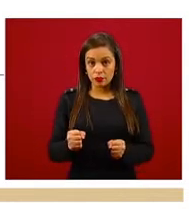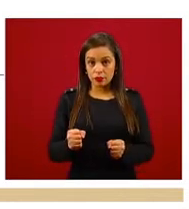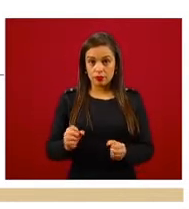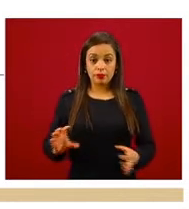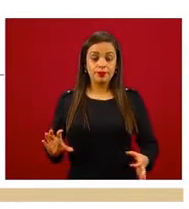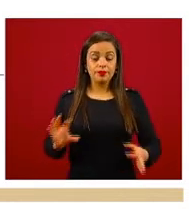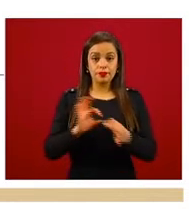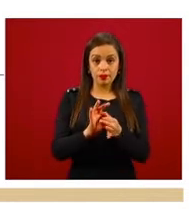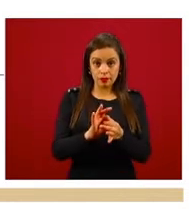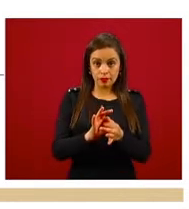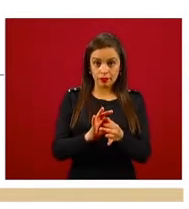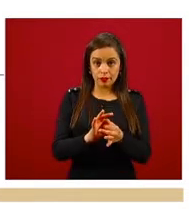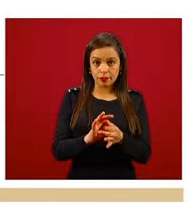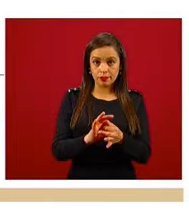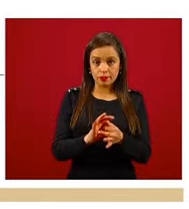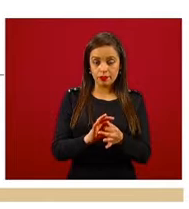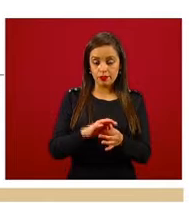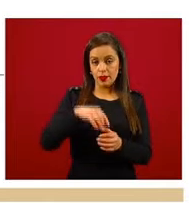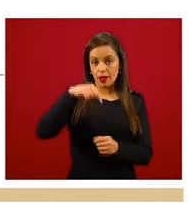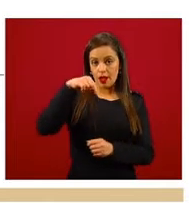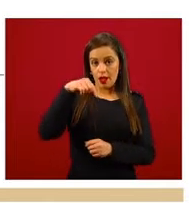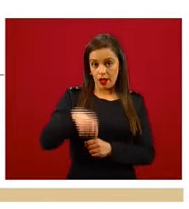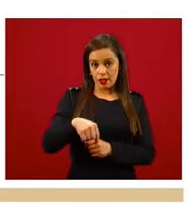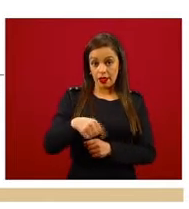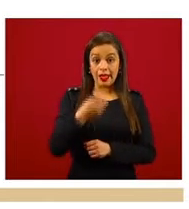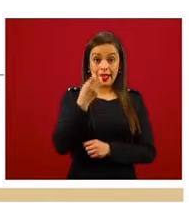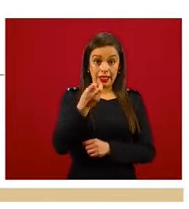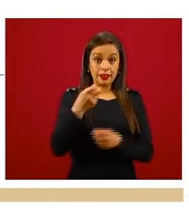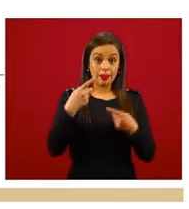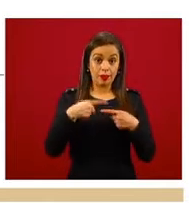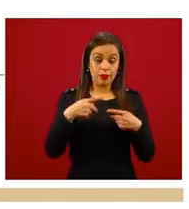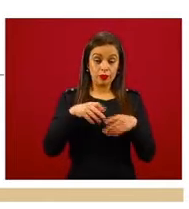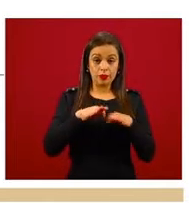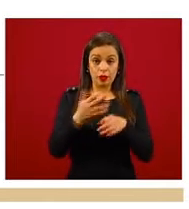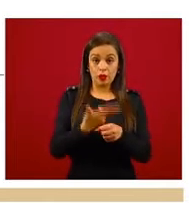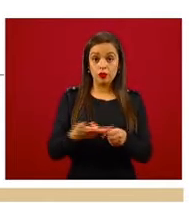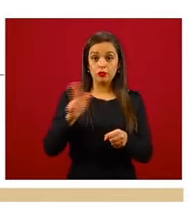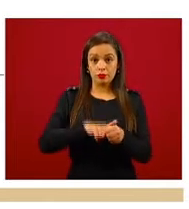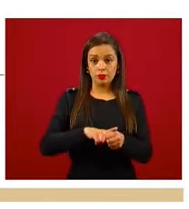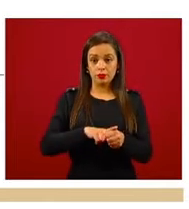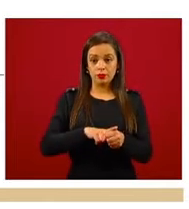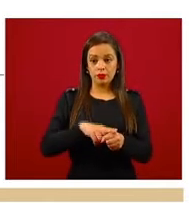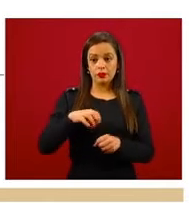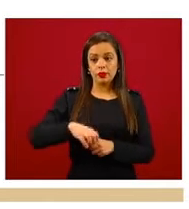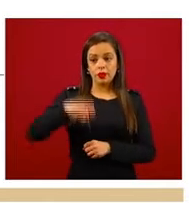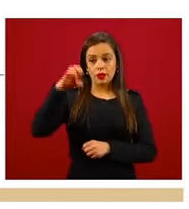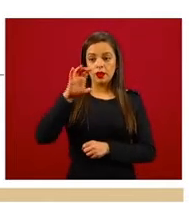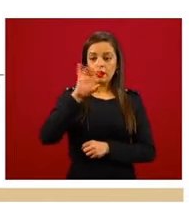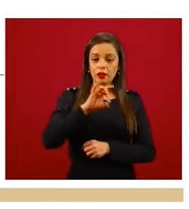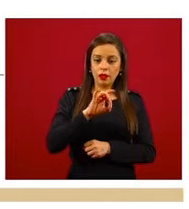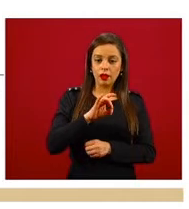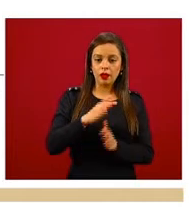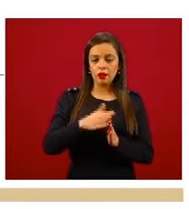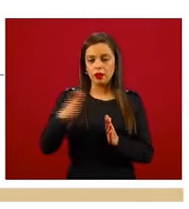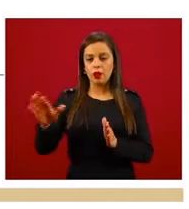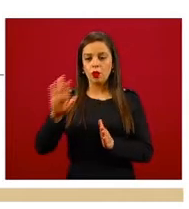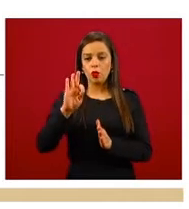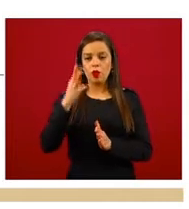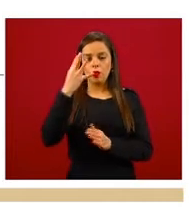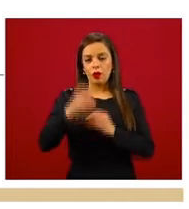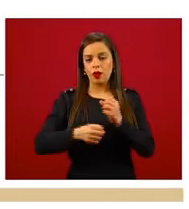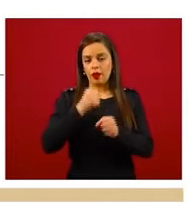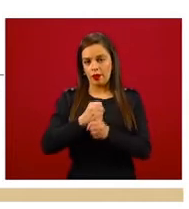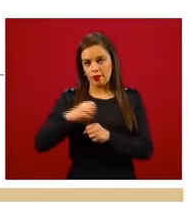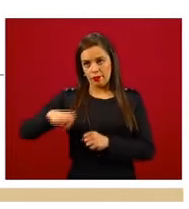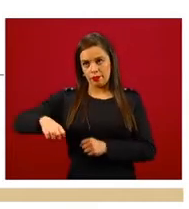confirmed cases, based on the number that we have with this personnel. They are